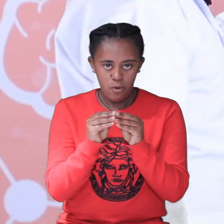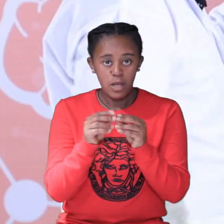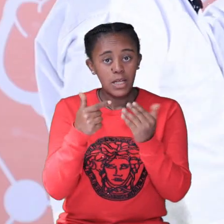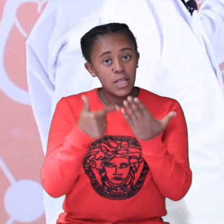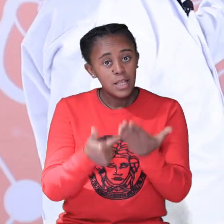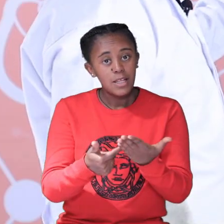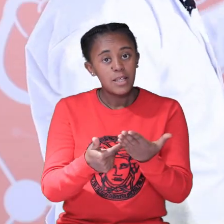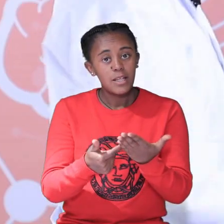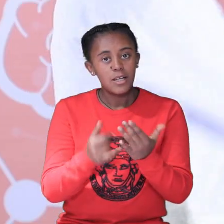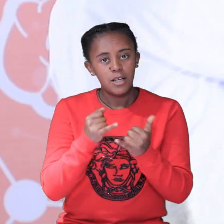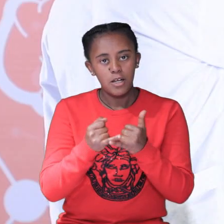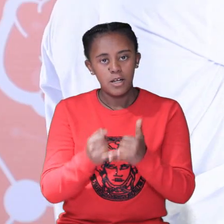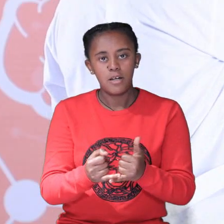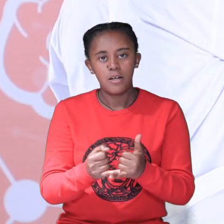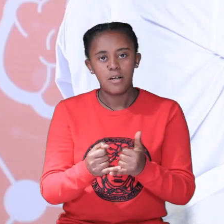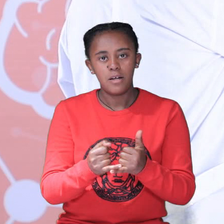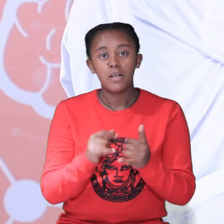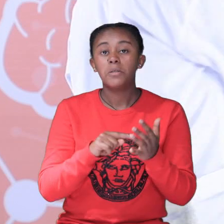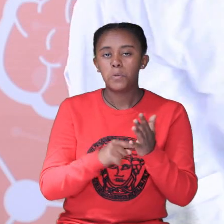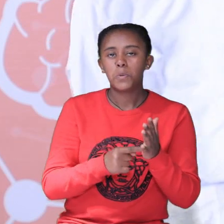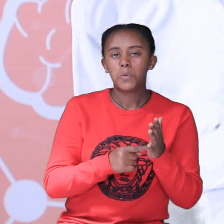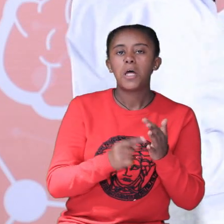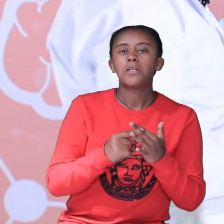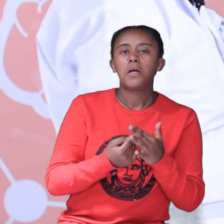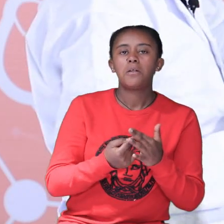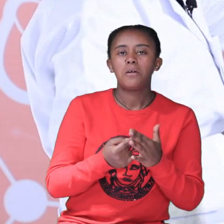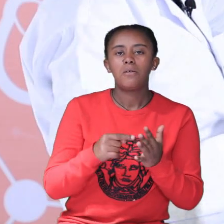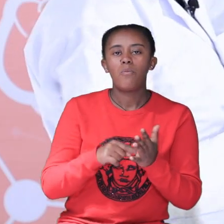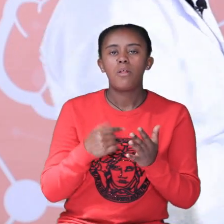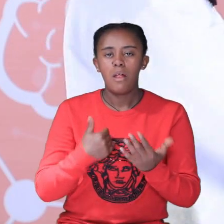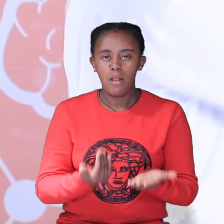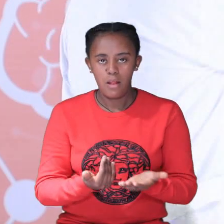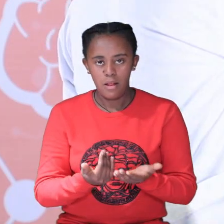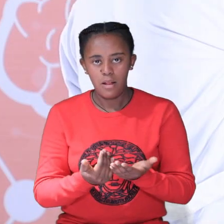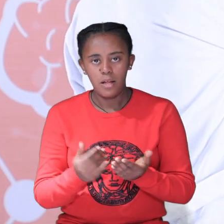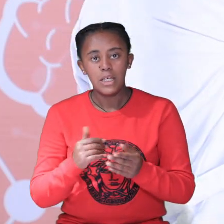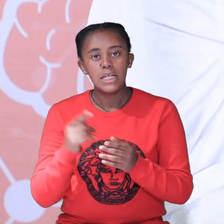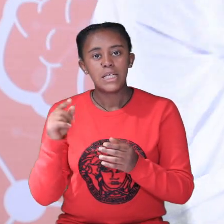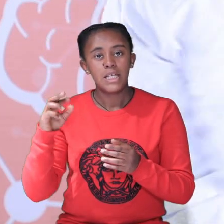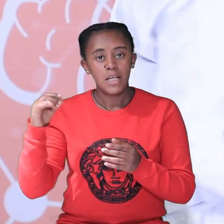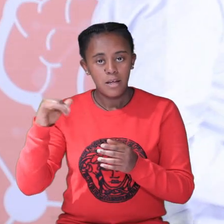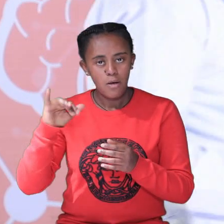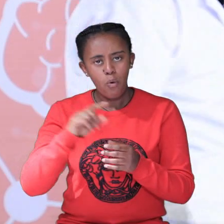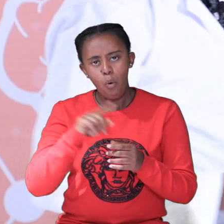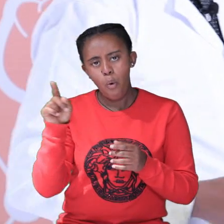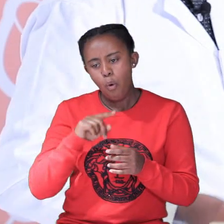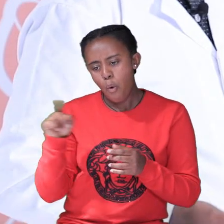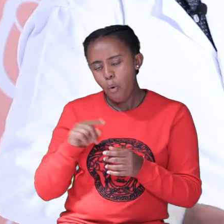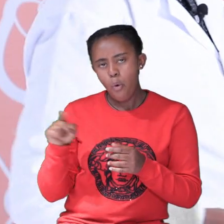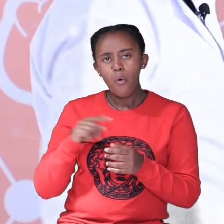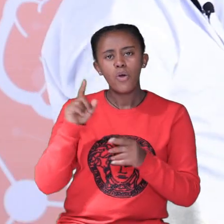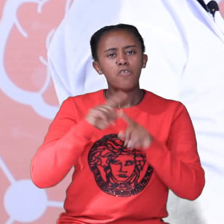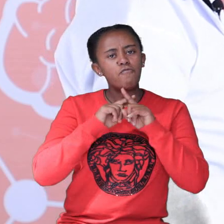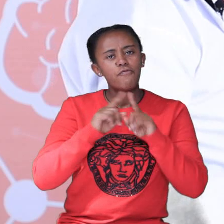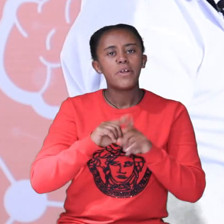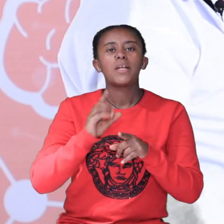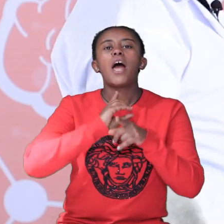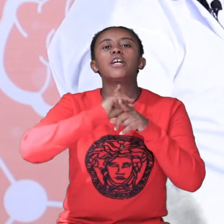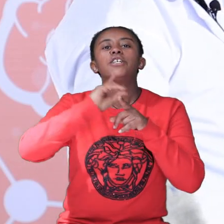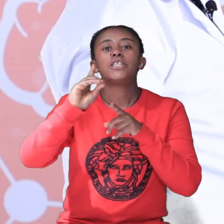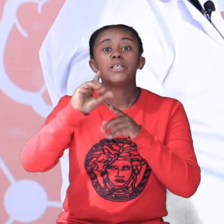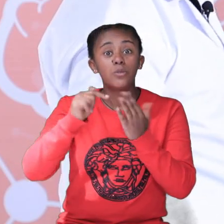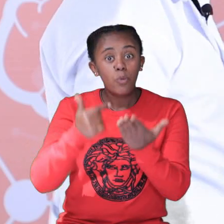So this is in the point, starting point. From this starting point, the rays goes in different directions.